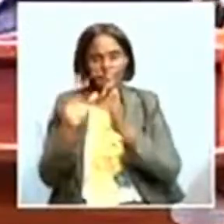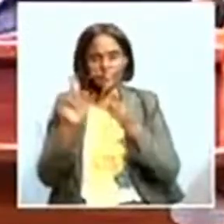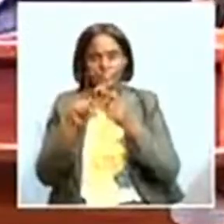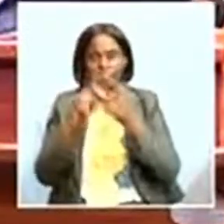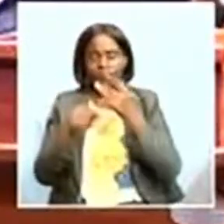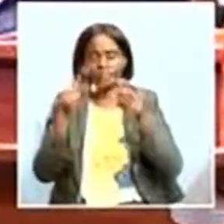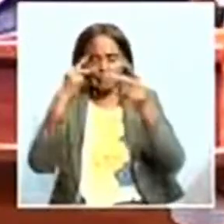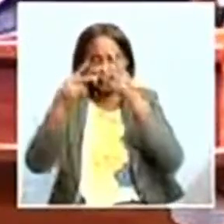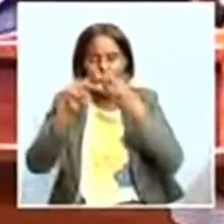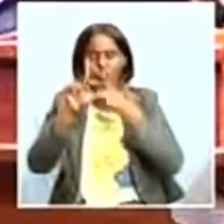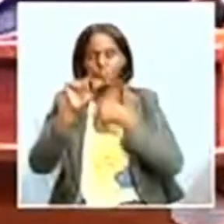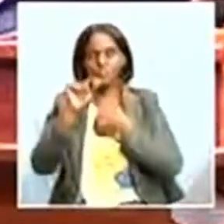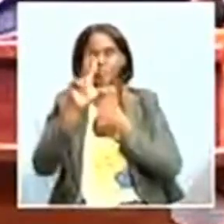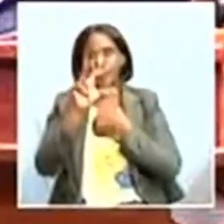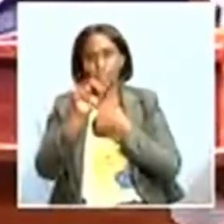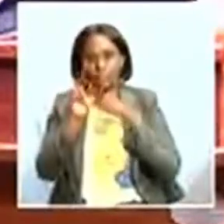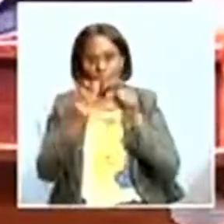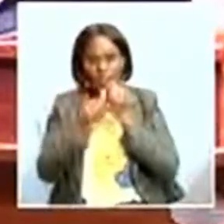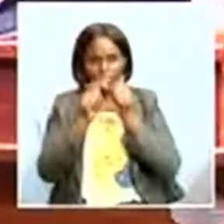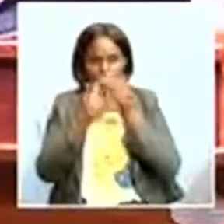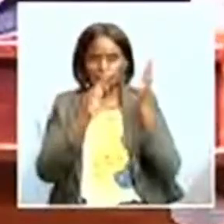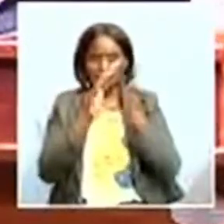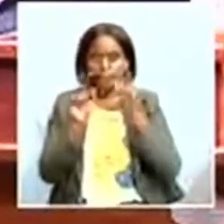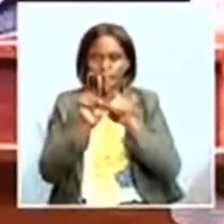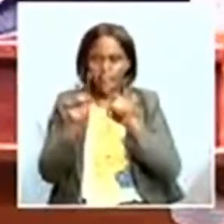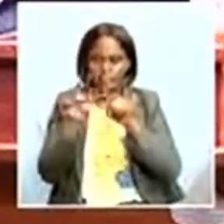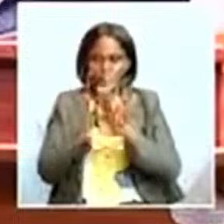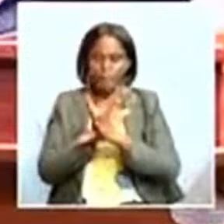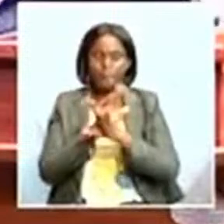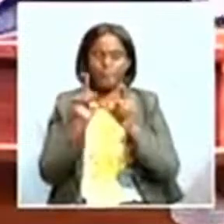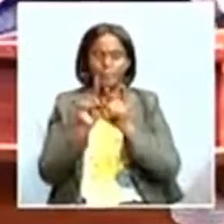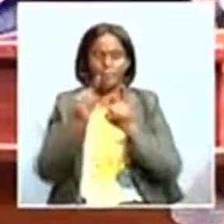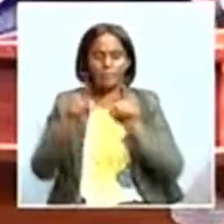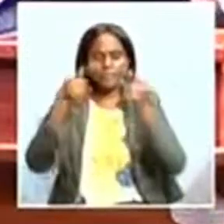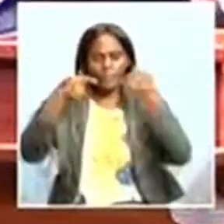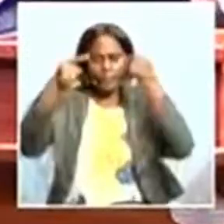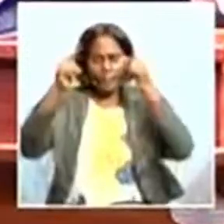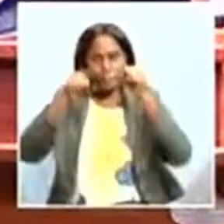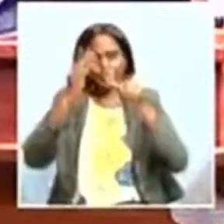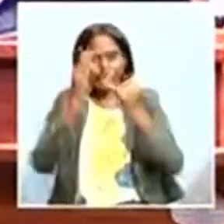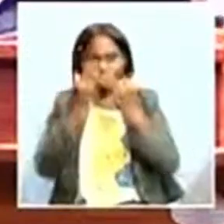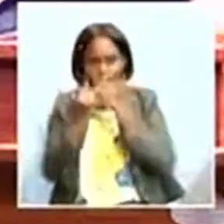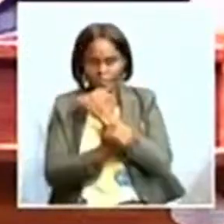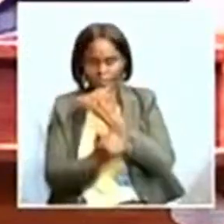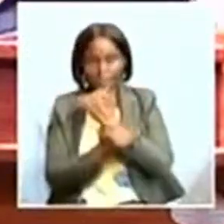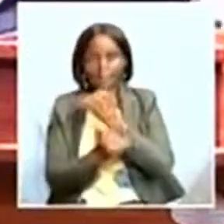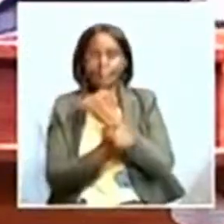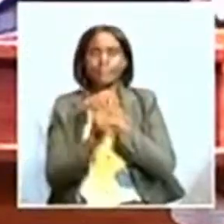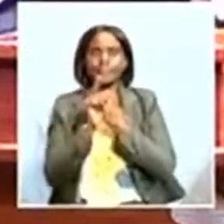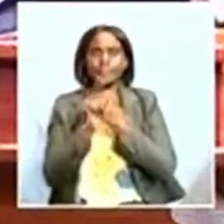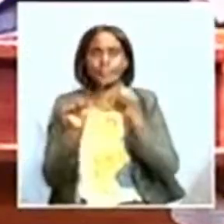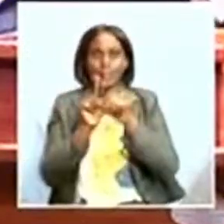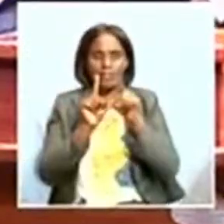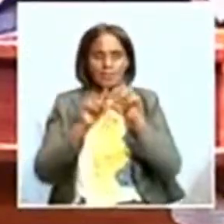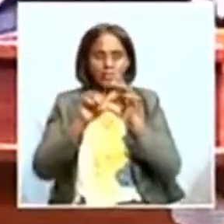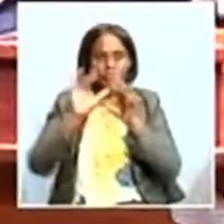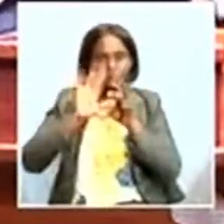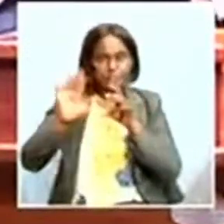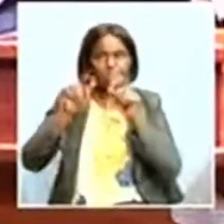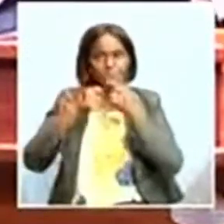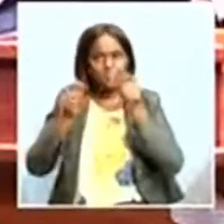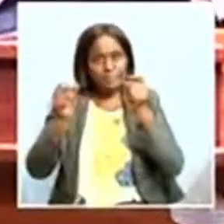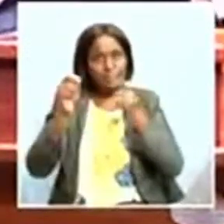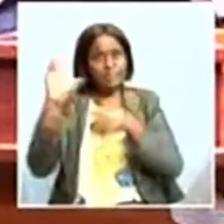and Vision 2030, which envisions Zambia as a prosperous middle-income country. In his